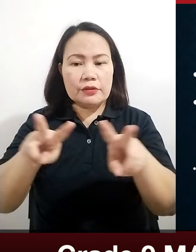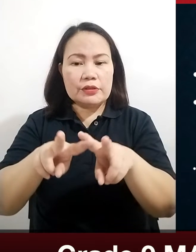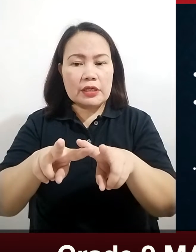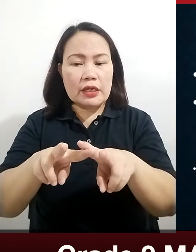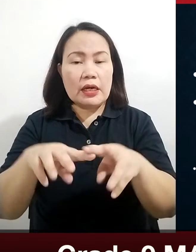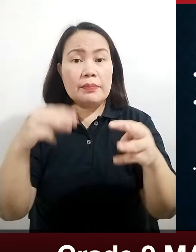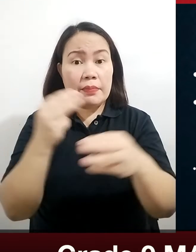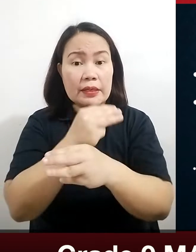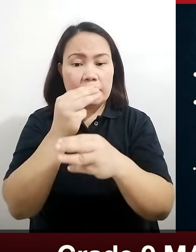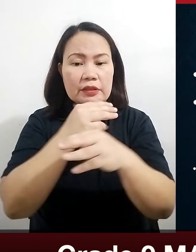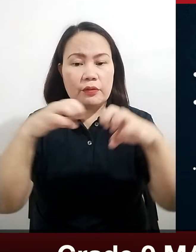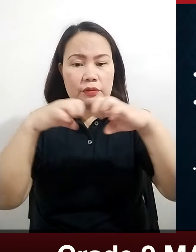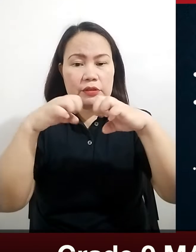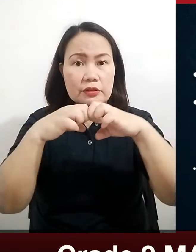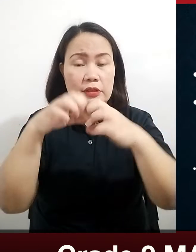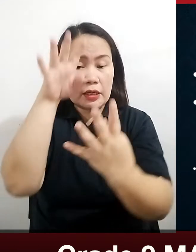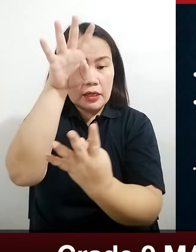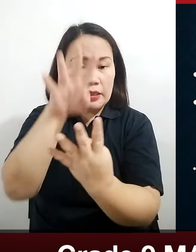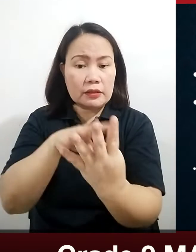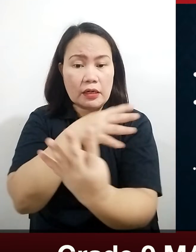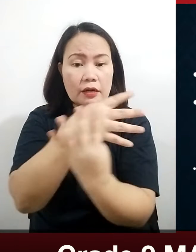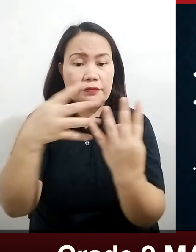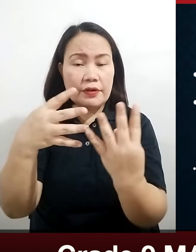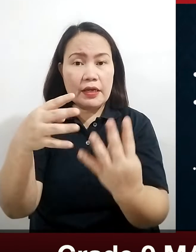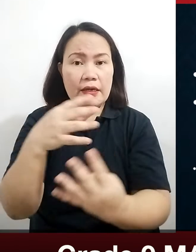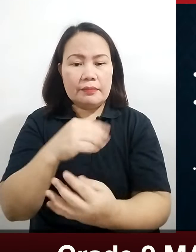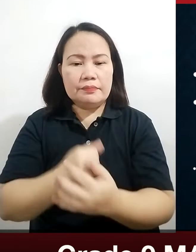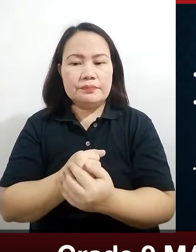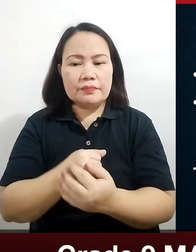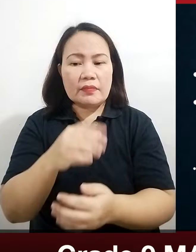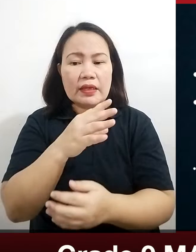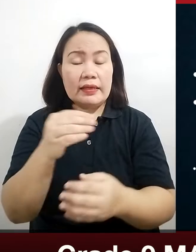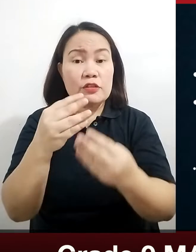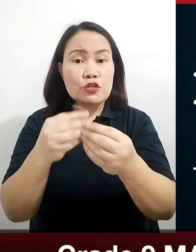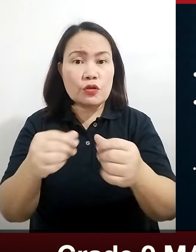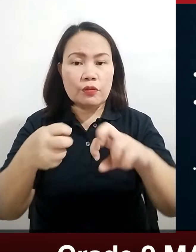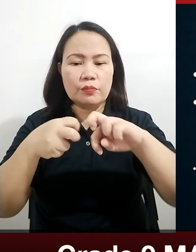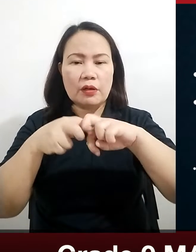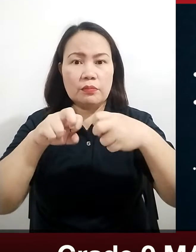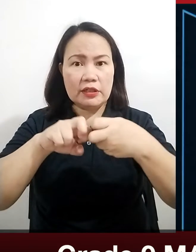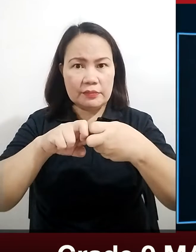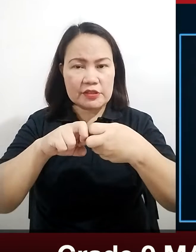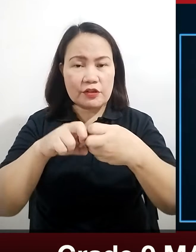vice versa, and solve problems involving direct variation.